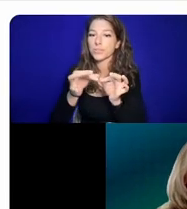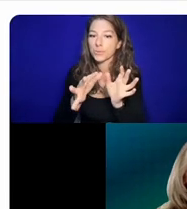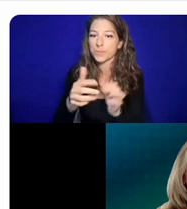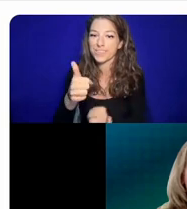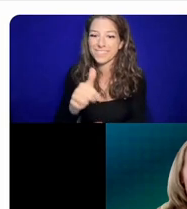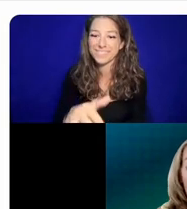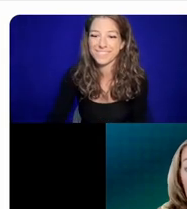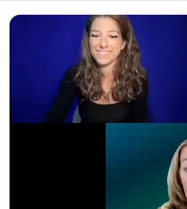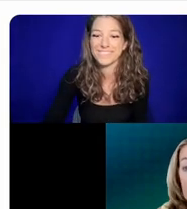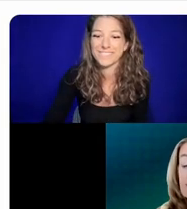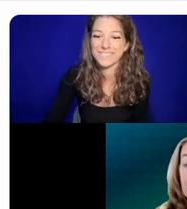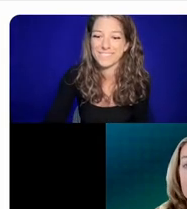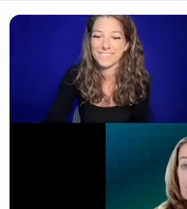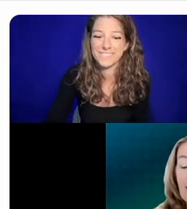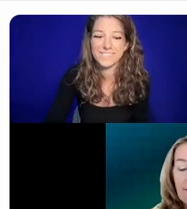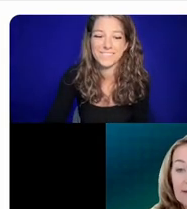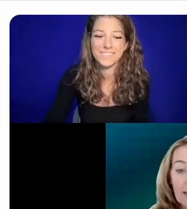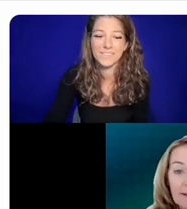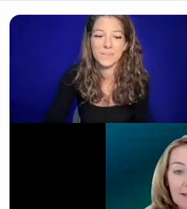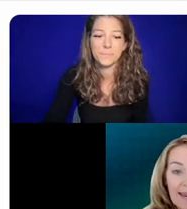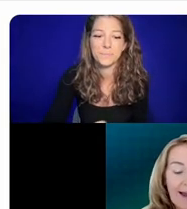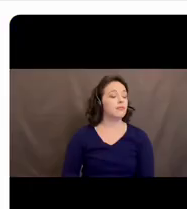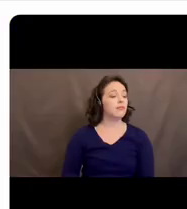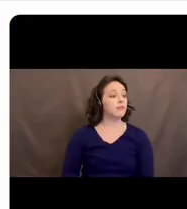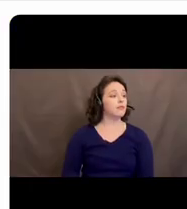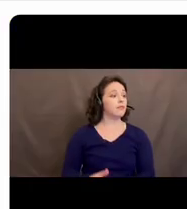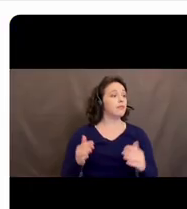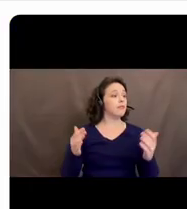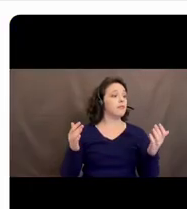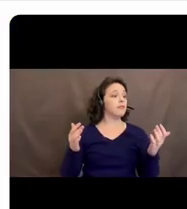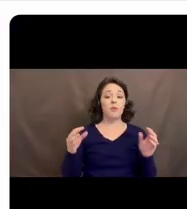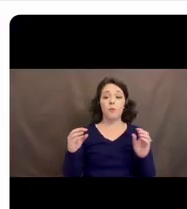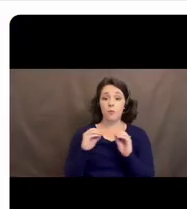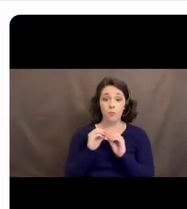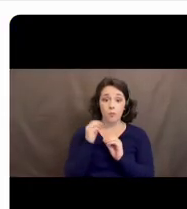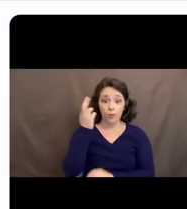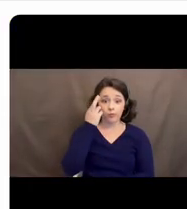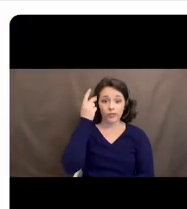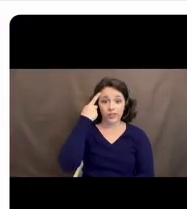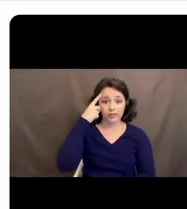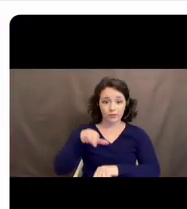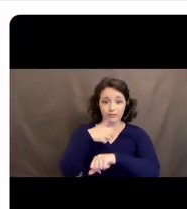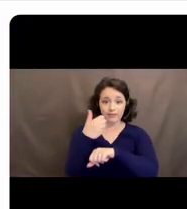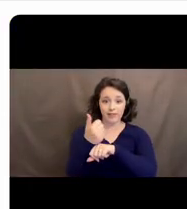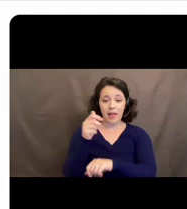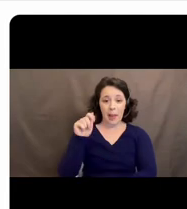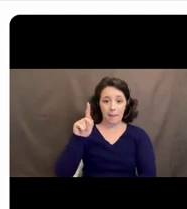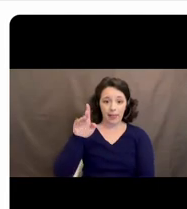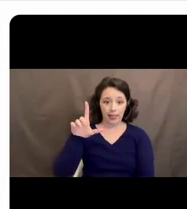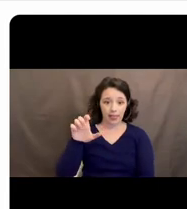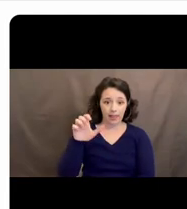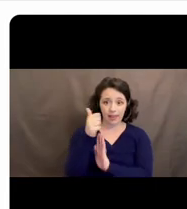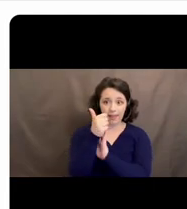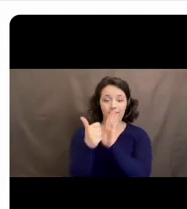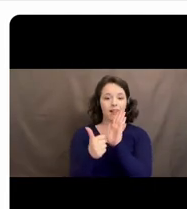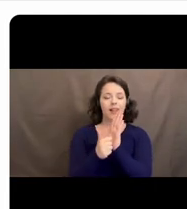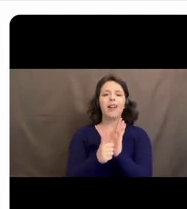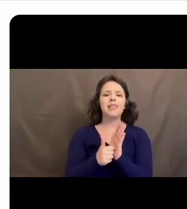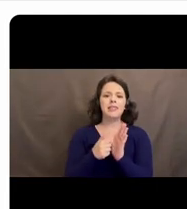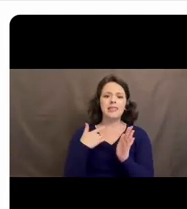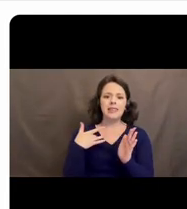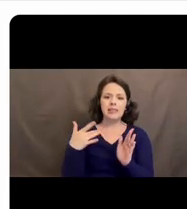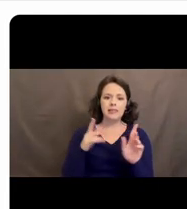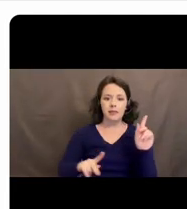On the next slide, there are more reasons to have an ABLE account. An ABLE account is associated with increased financial